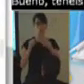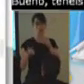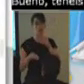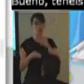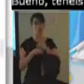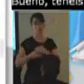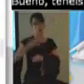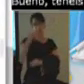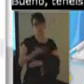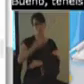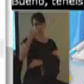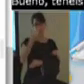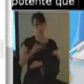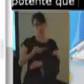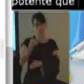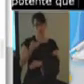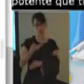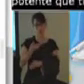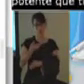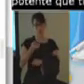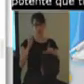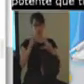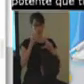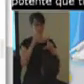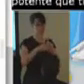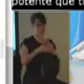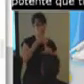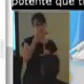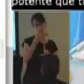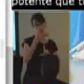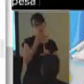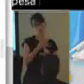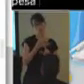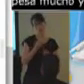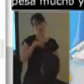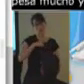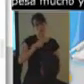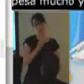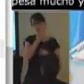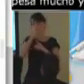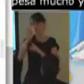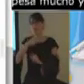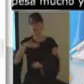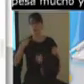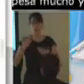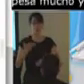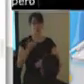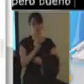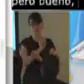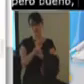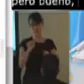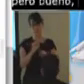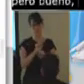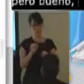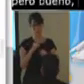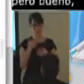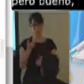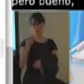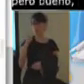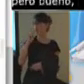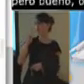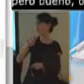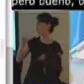This is a very powerful application. It has the database. It would have been impossible to bring it here because it's